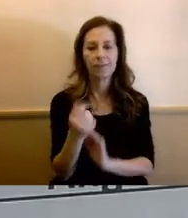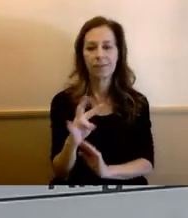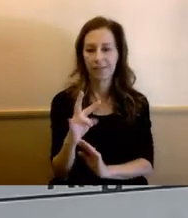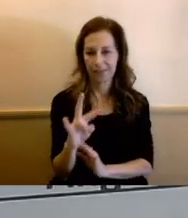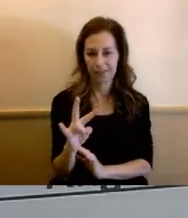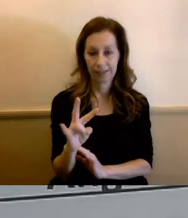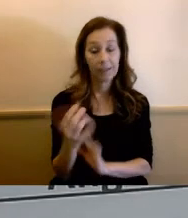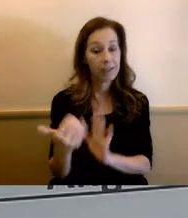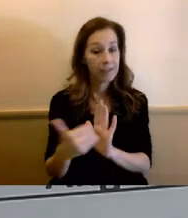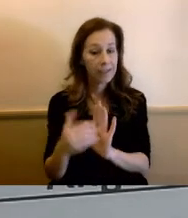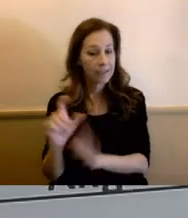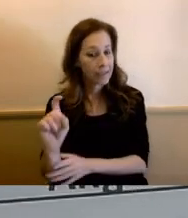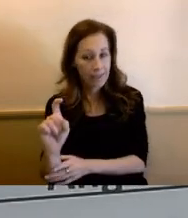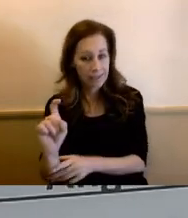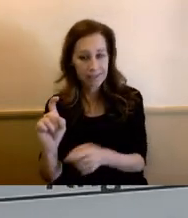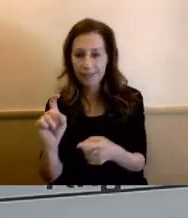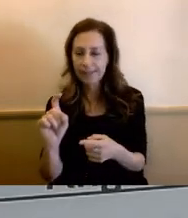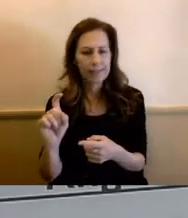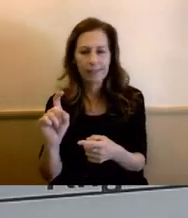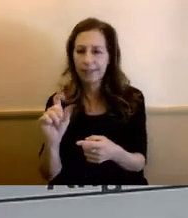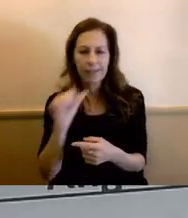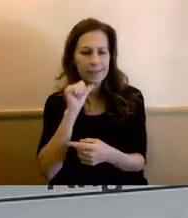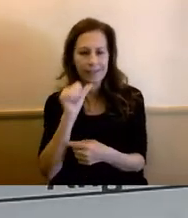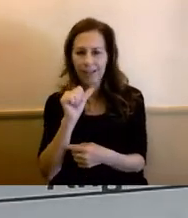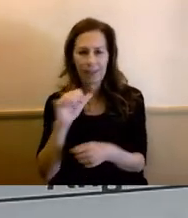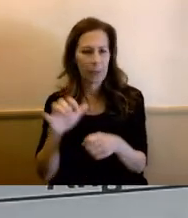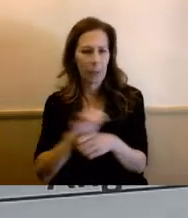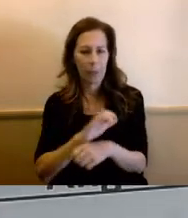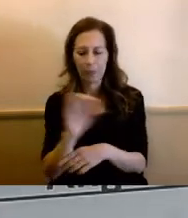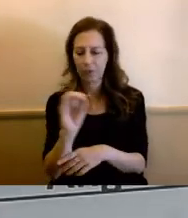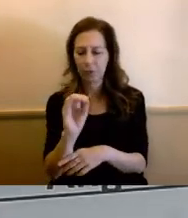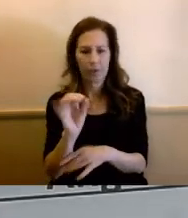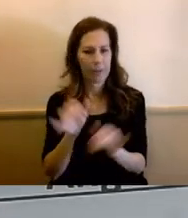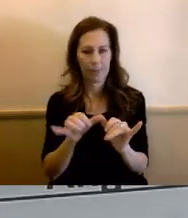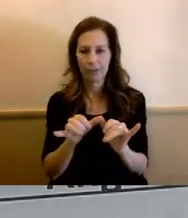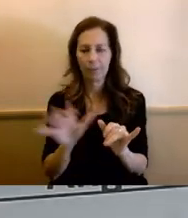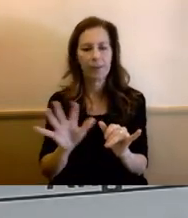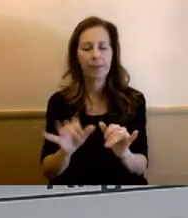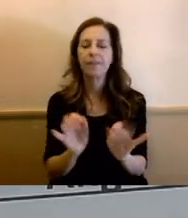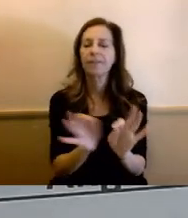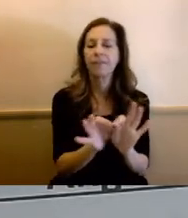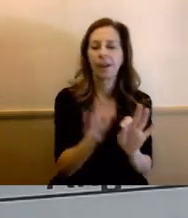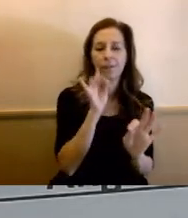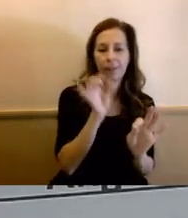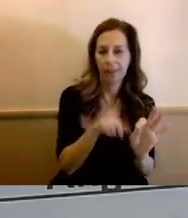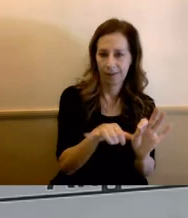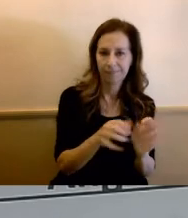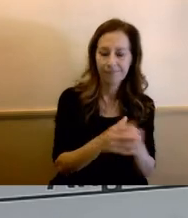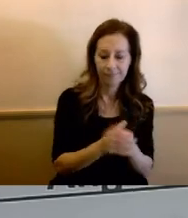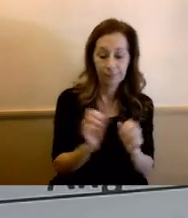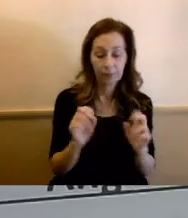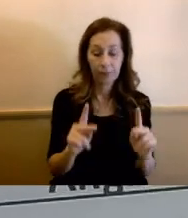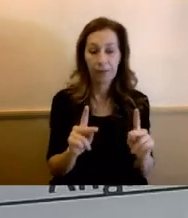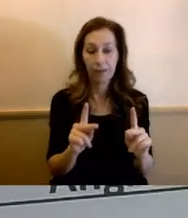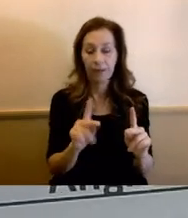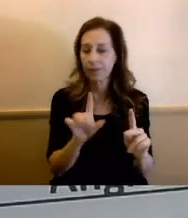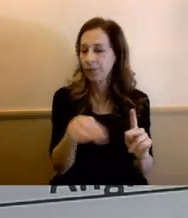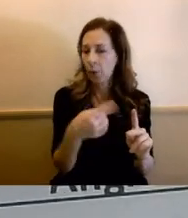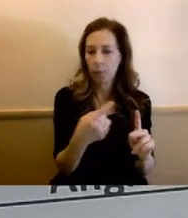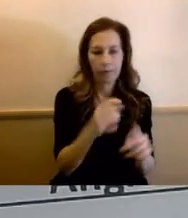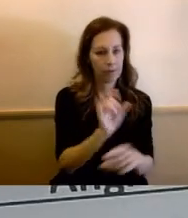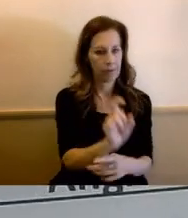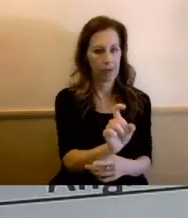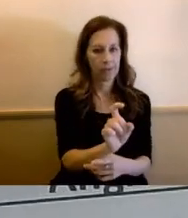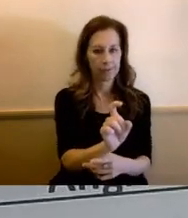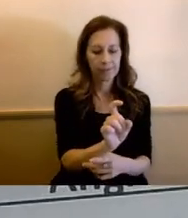is not the whole degree measurement, it's just the value of this one, okay, of just the x. And here too, just